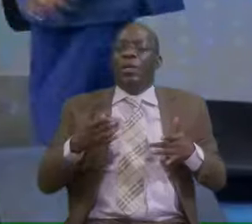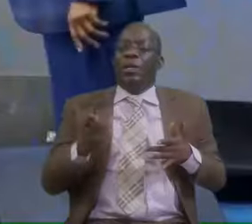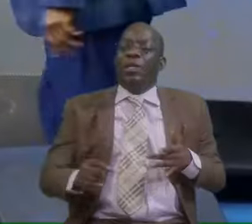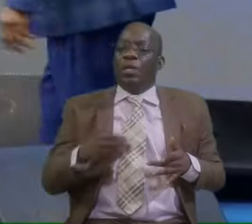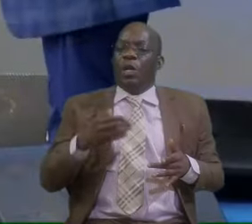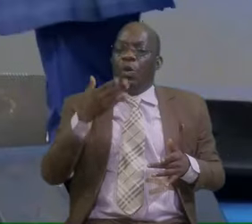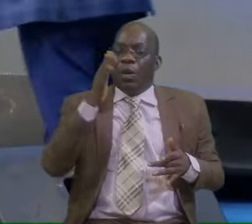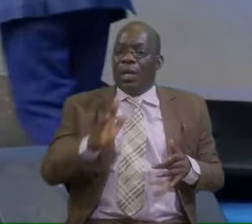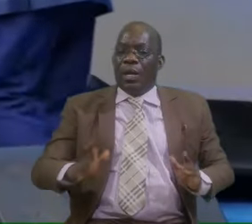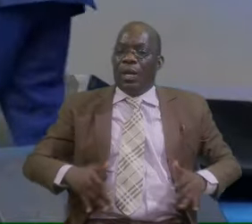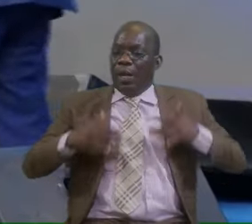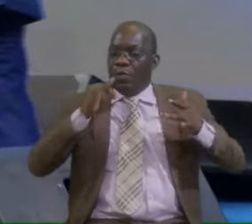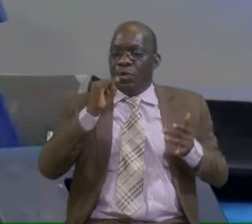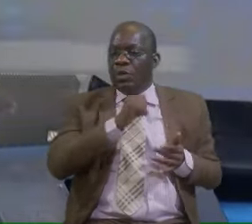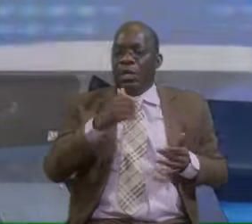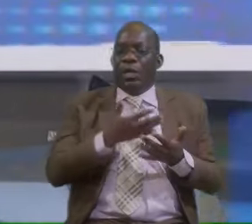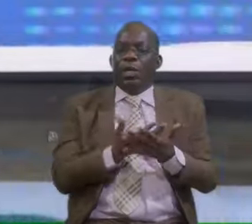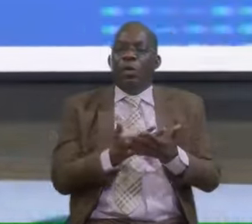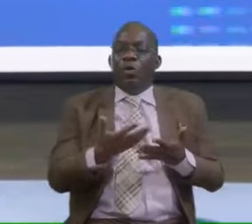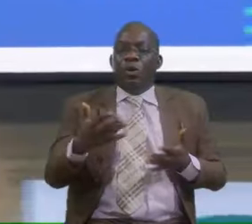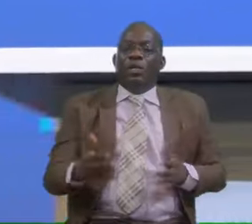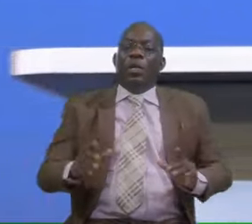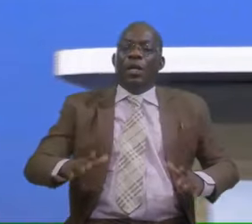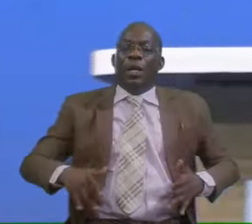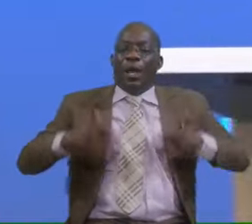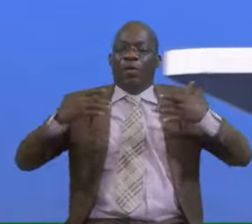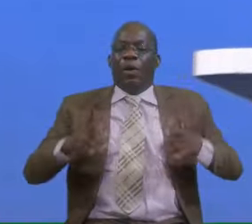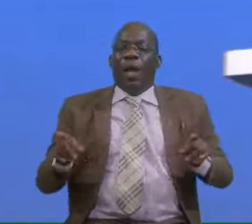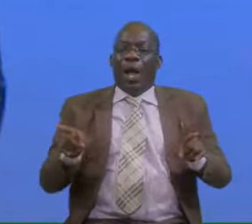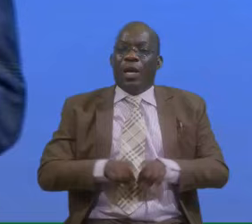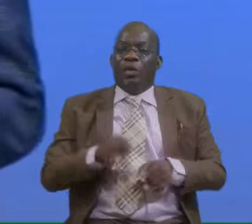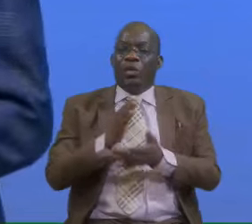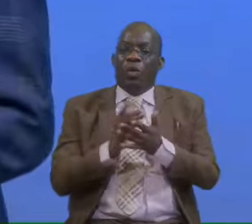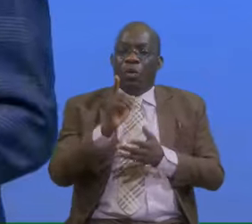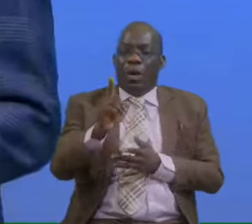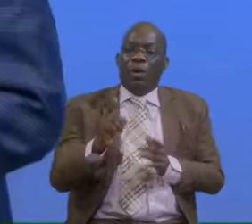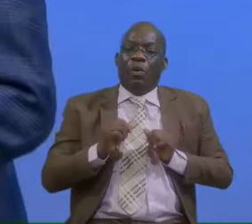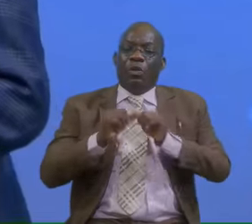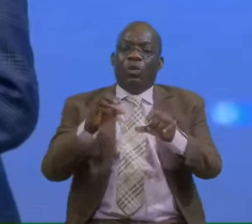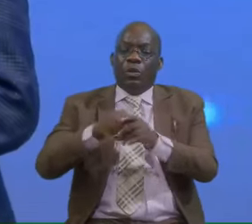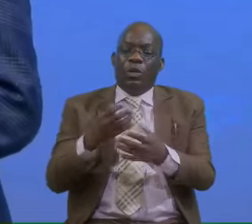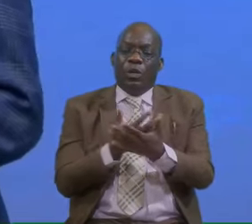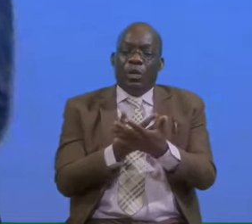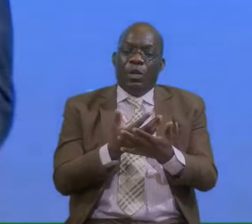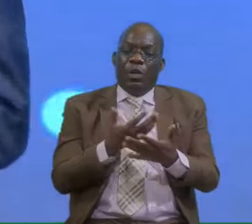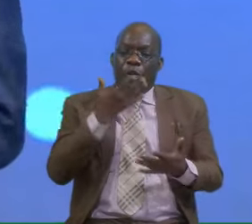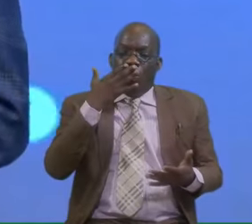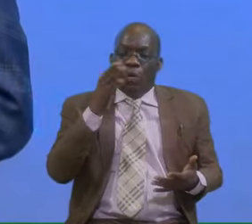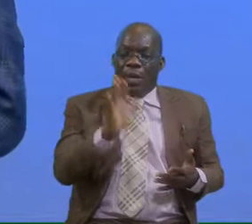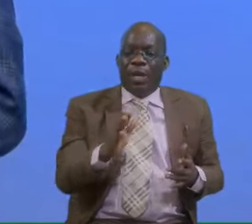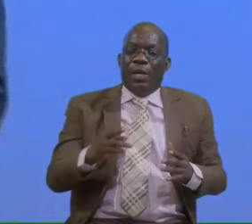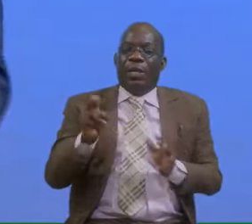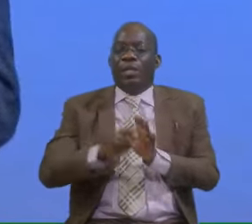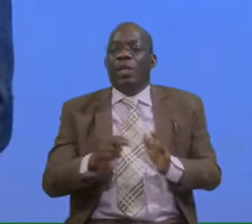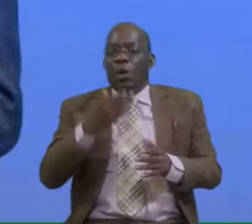wasted life. And as somebody continues in wickedness, wickedness every day, wickedness in the